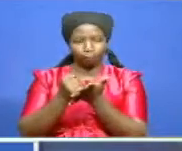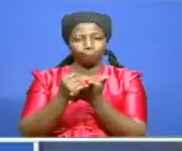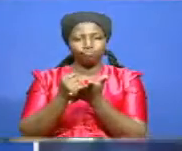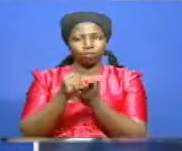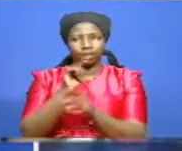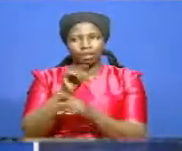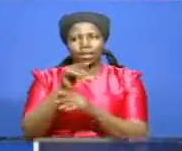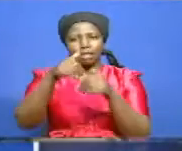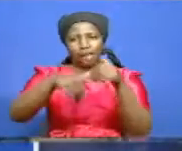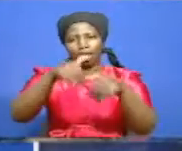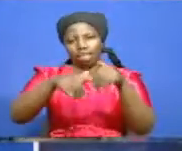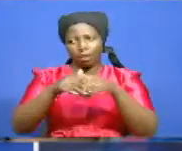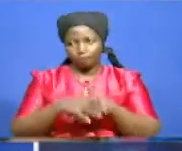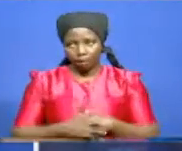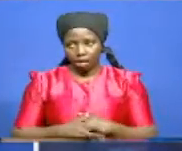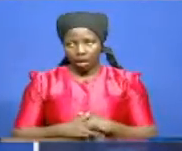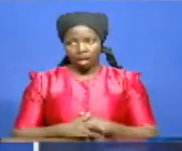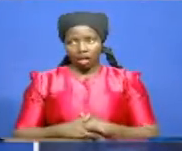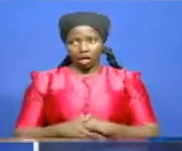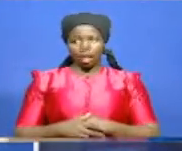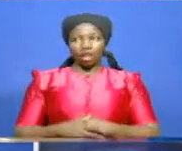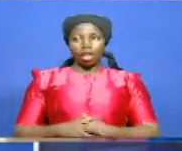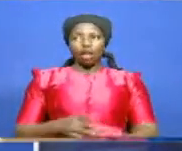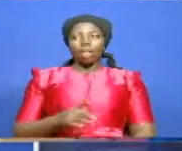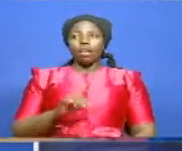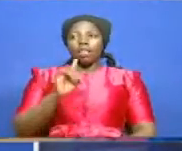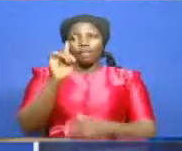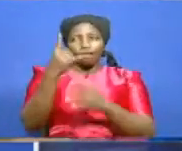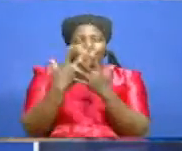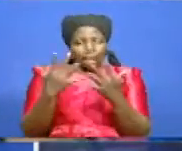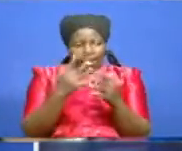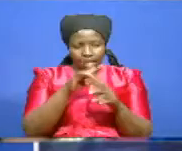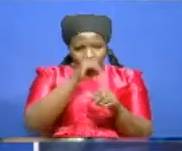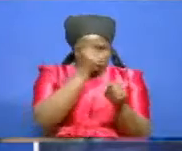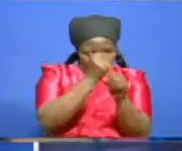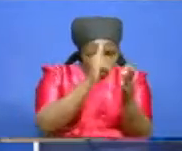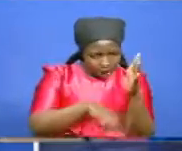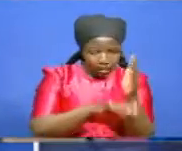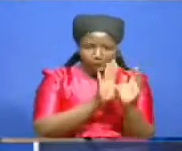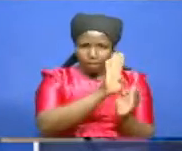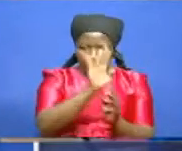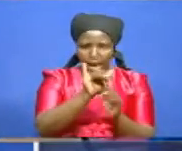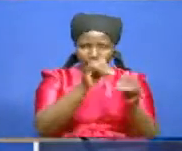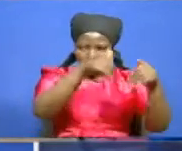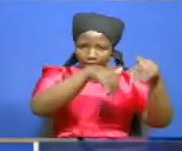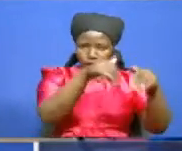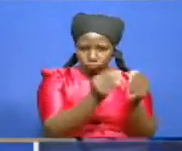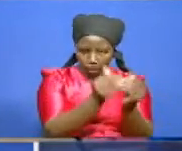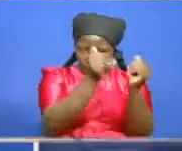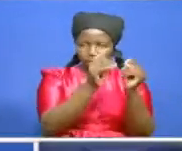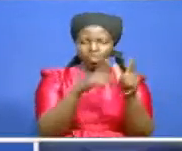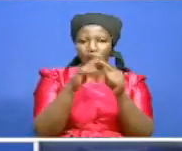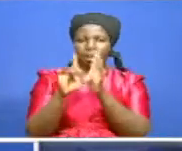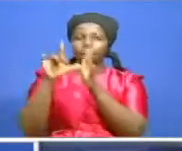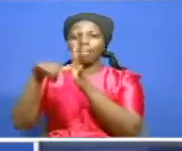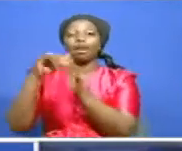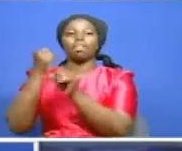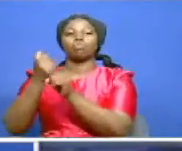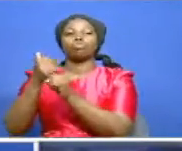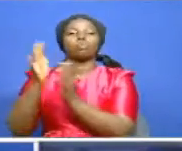the referendum. We can forebode will be that first they deal with the BBI election and then the subsequently the general